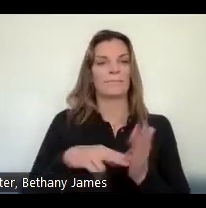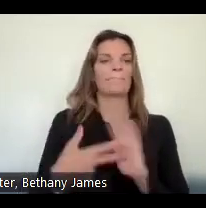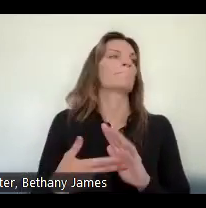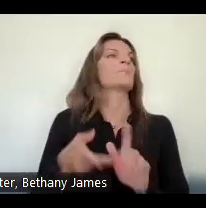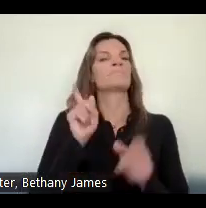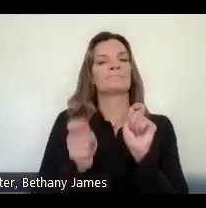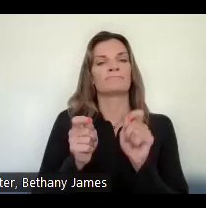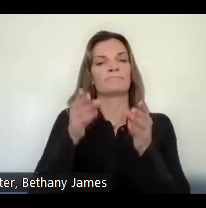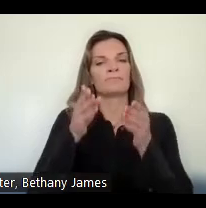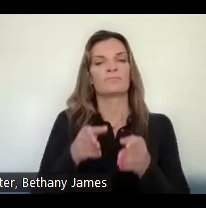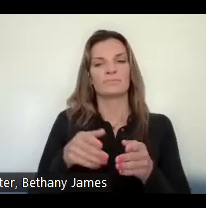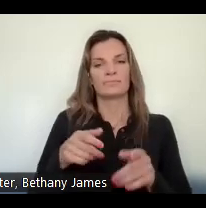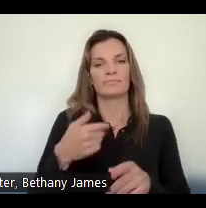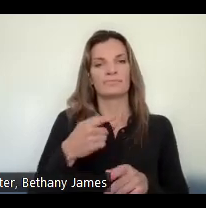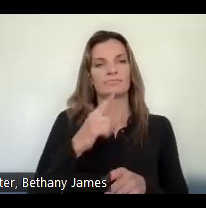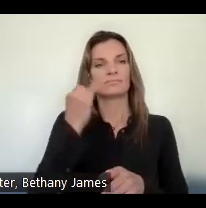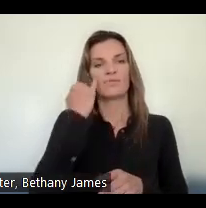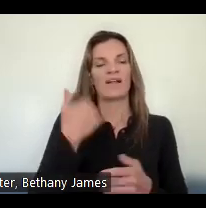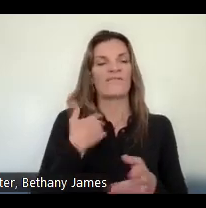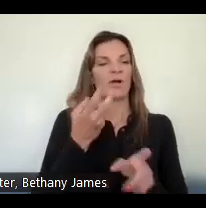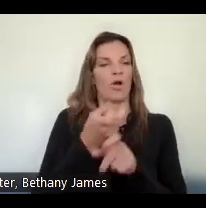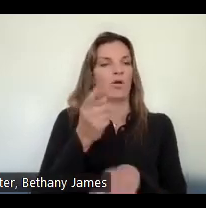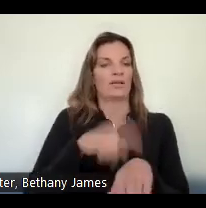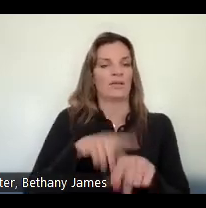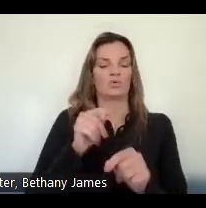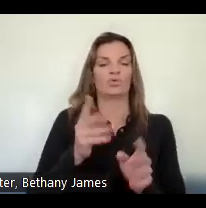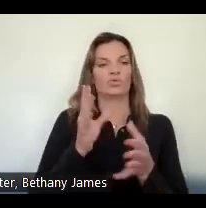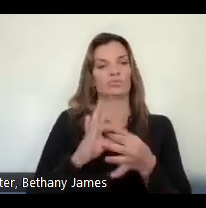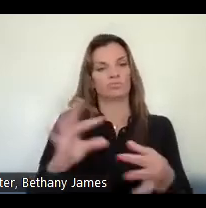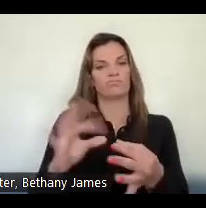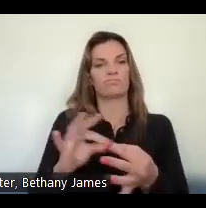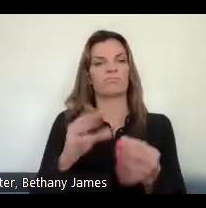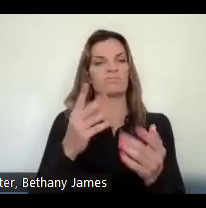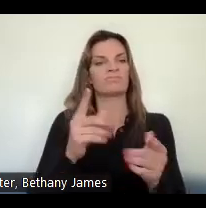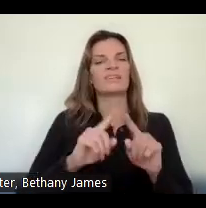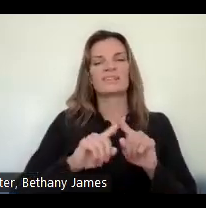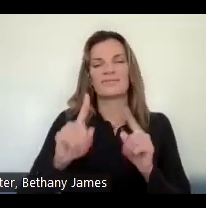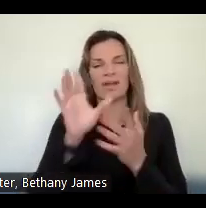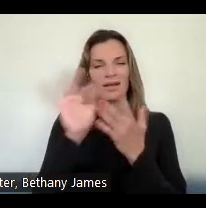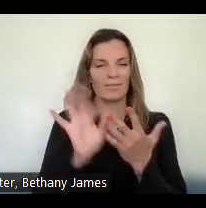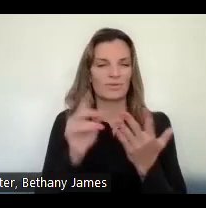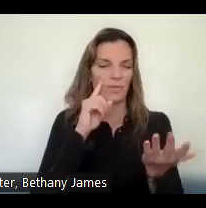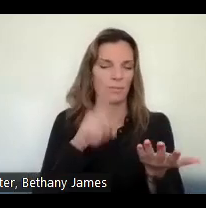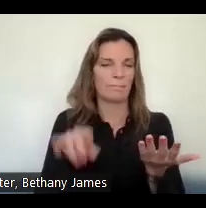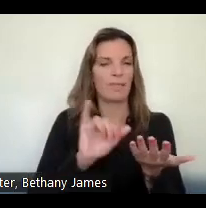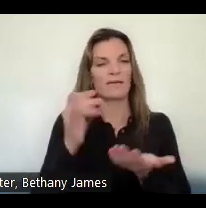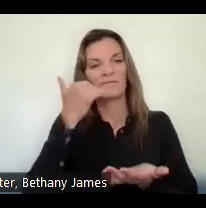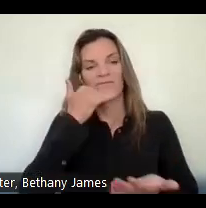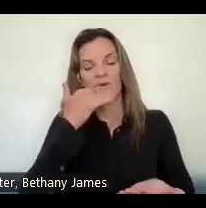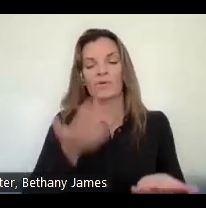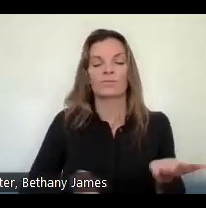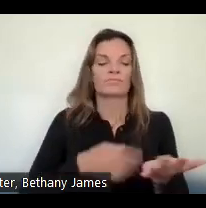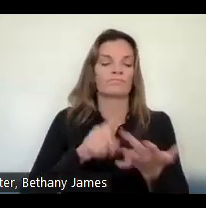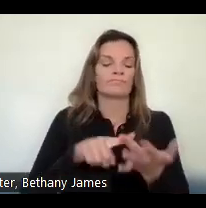the individual has limited ability to speak, or even offering an alternative means of communication for them, such as telephone or